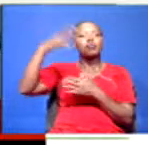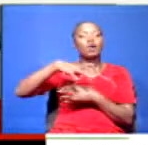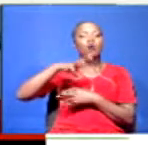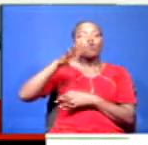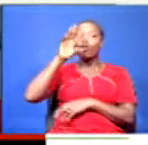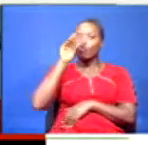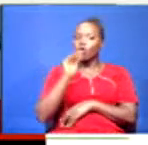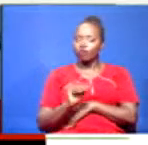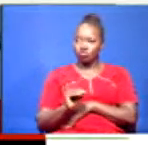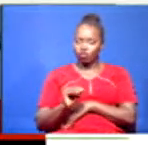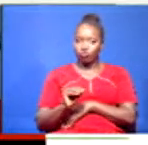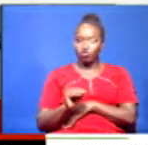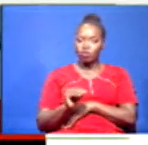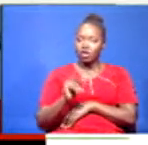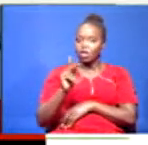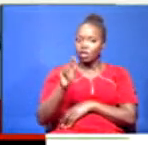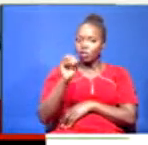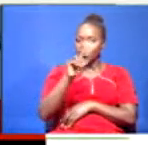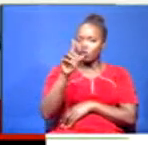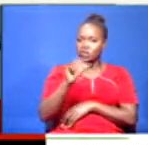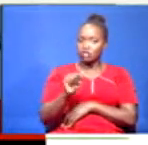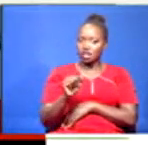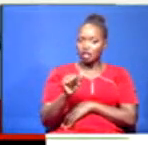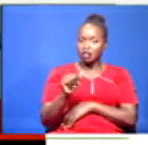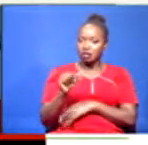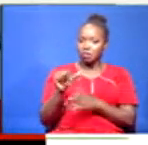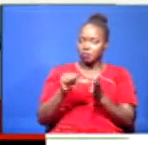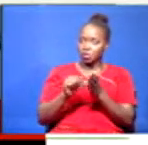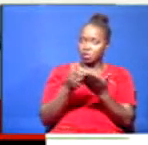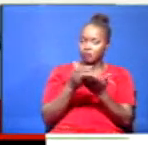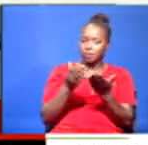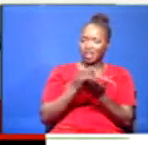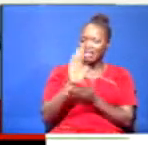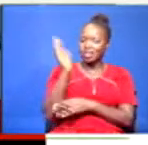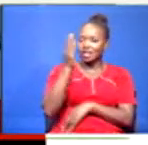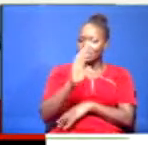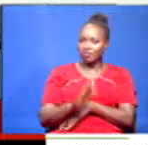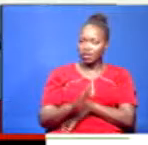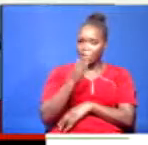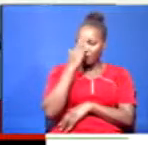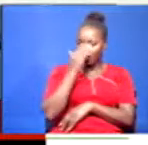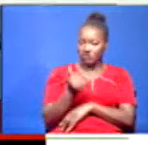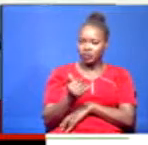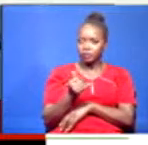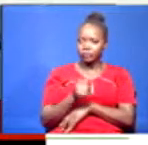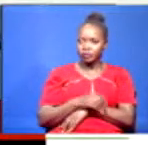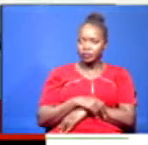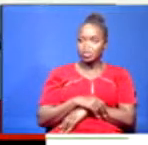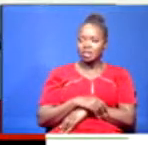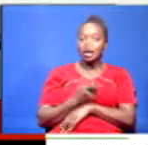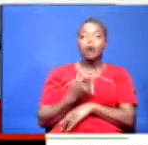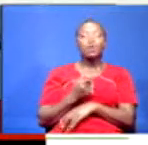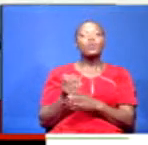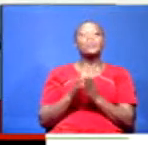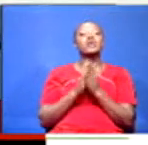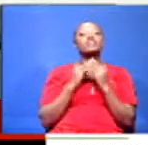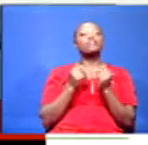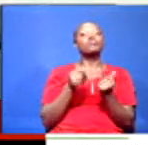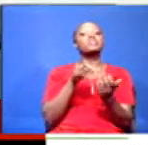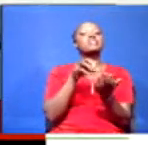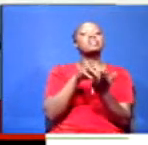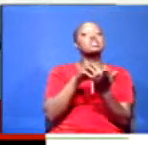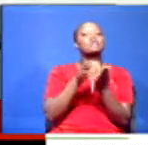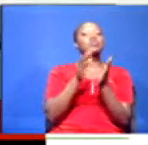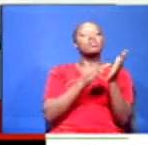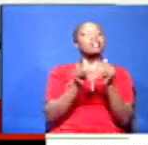At Konza, such will not be, because we are arguing the case, we are planning it